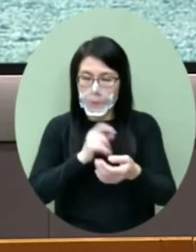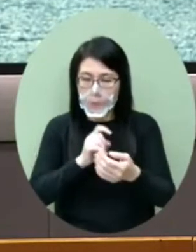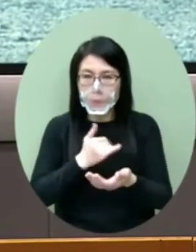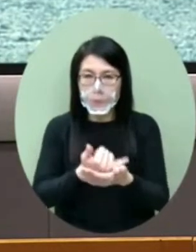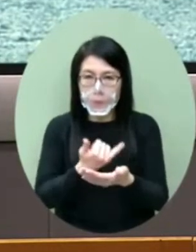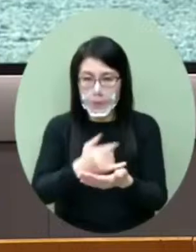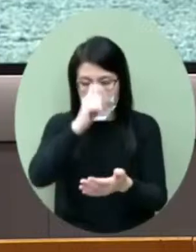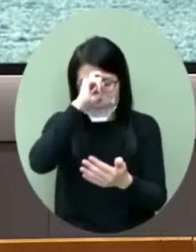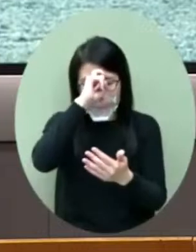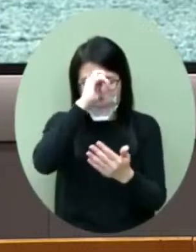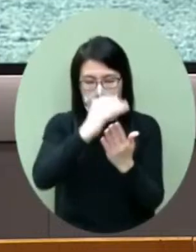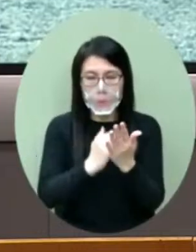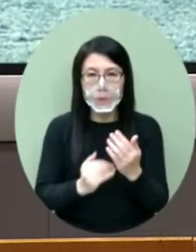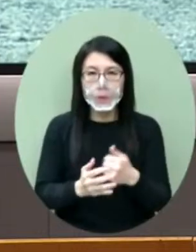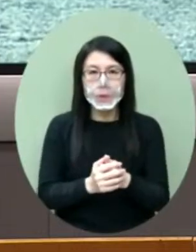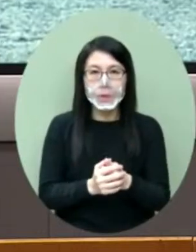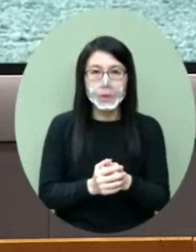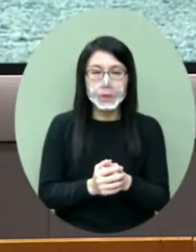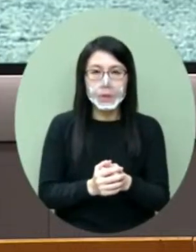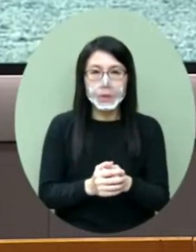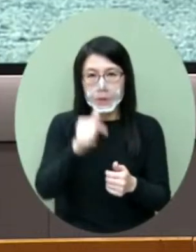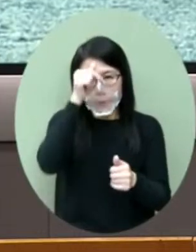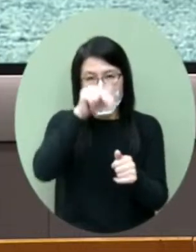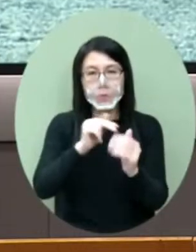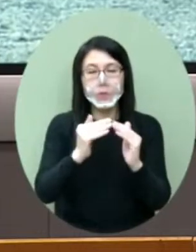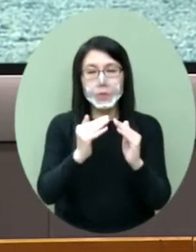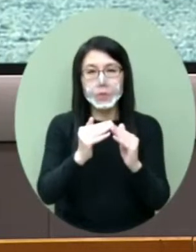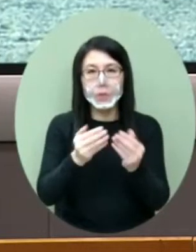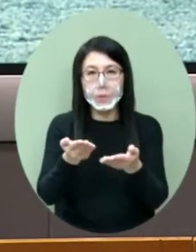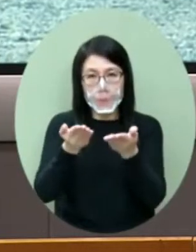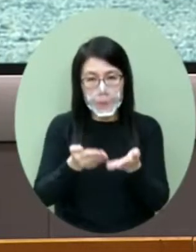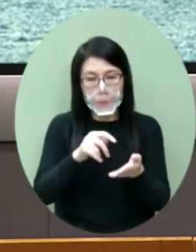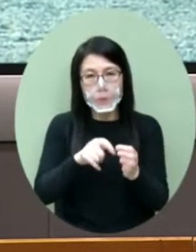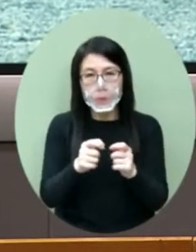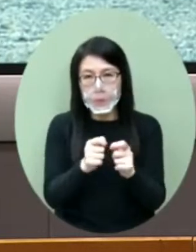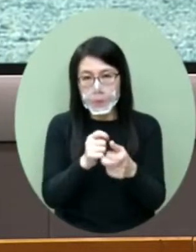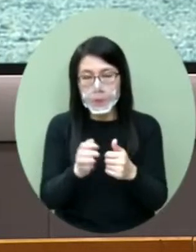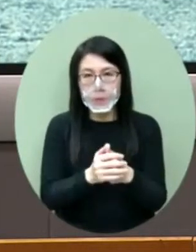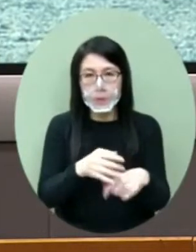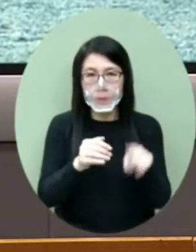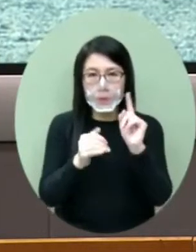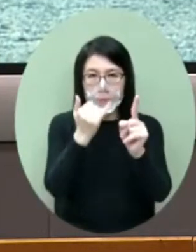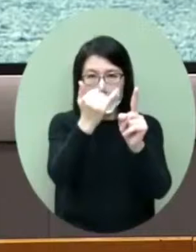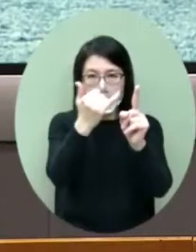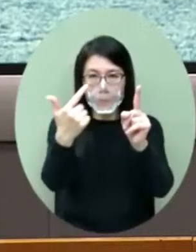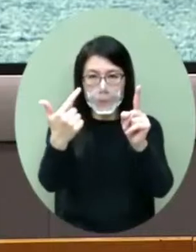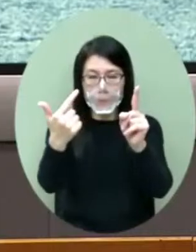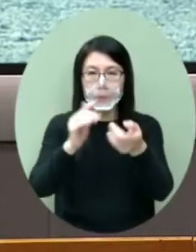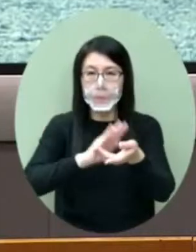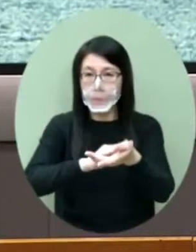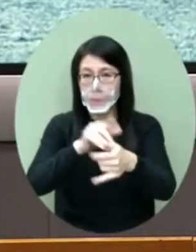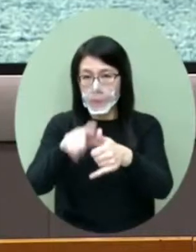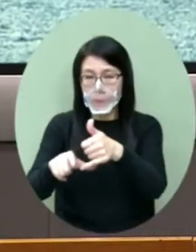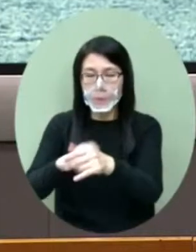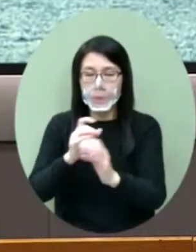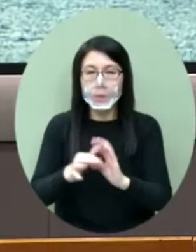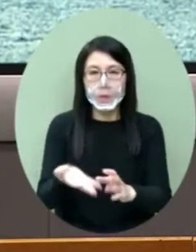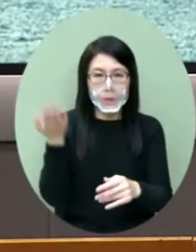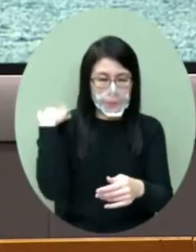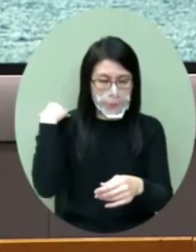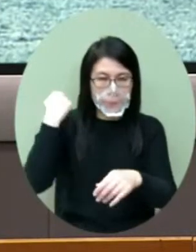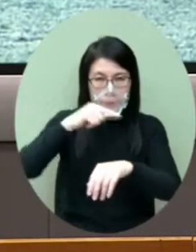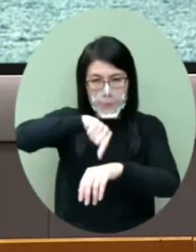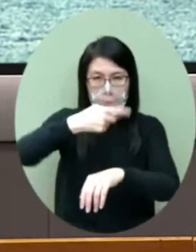case that have died. It's reported by the